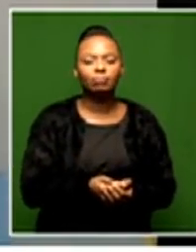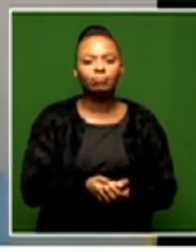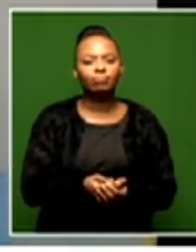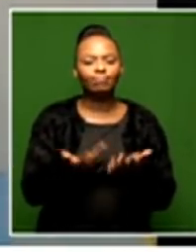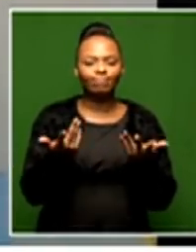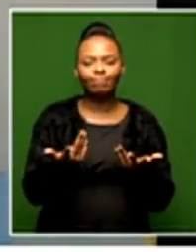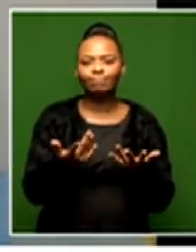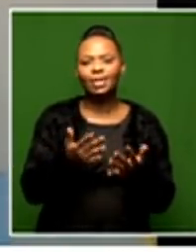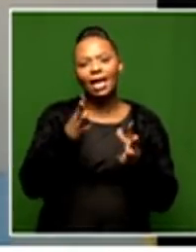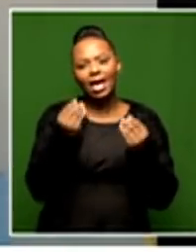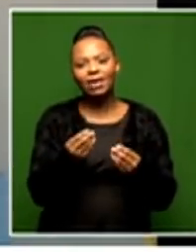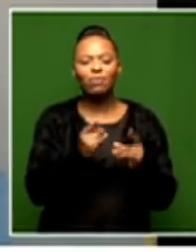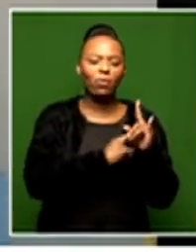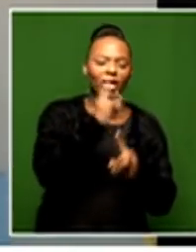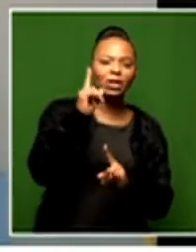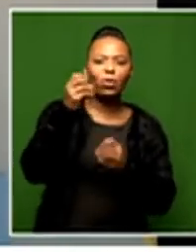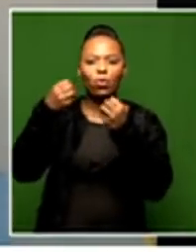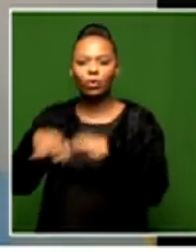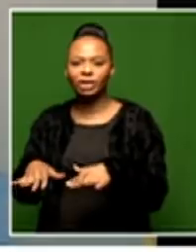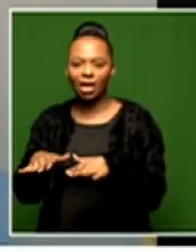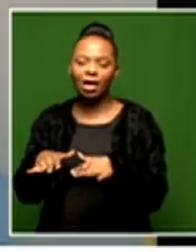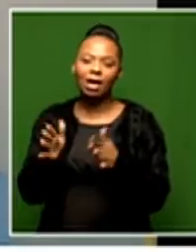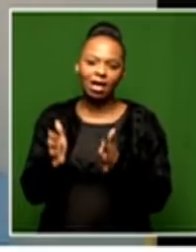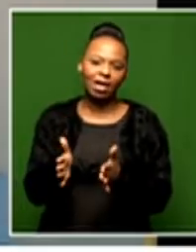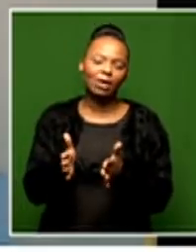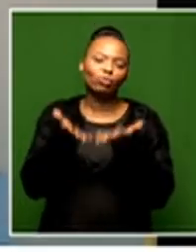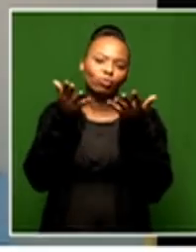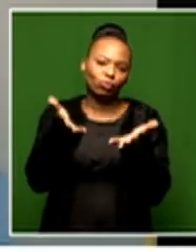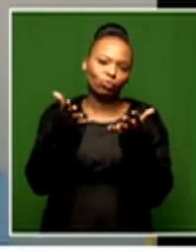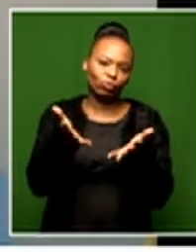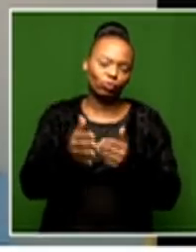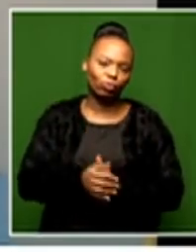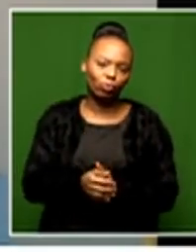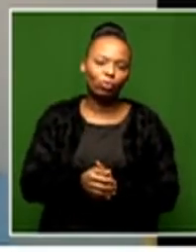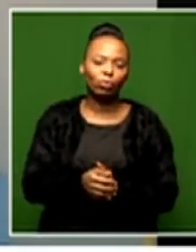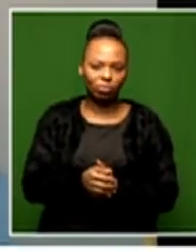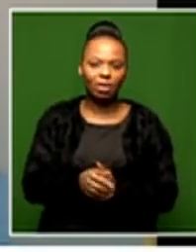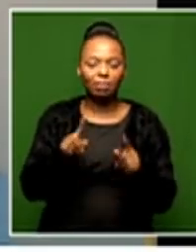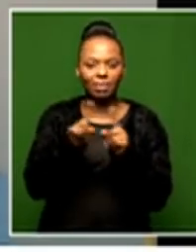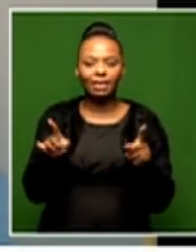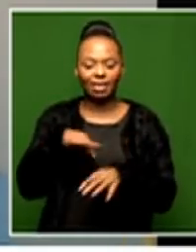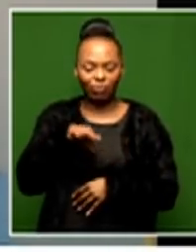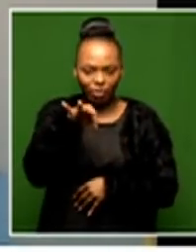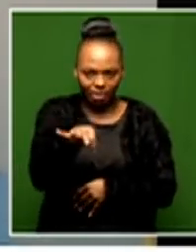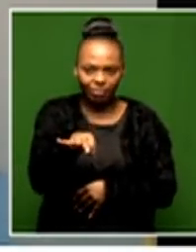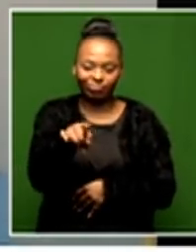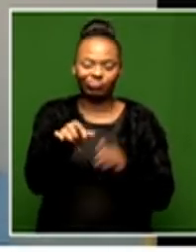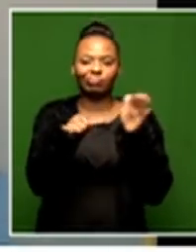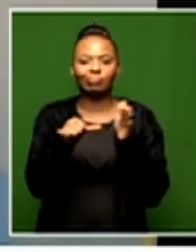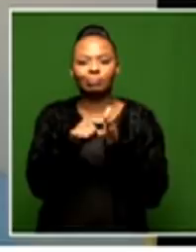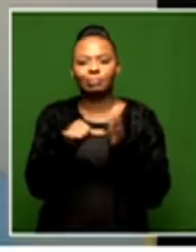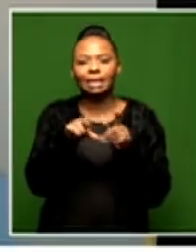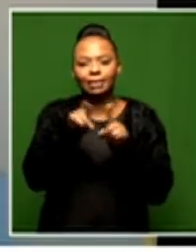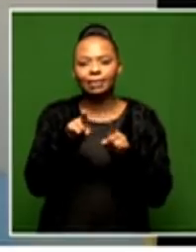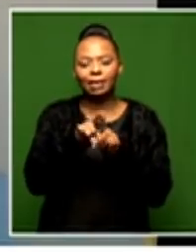be winners and losers. And there's also a matter of equity, fairness, and affordability and government policy that